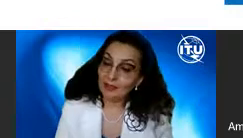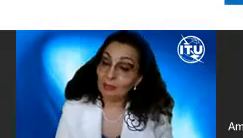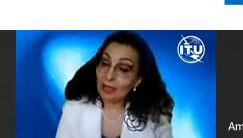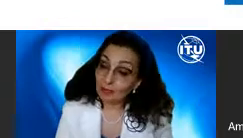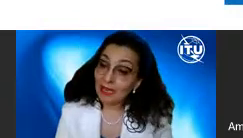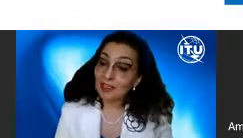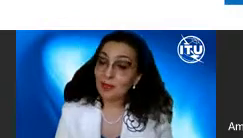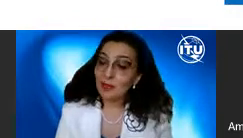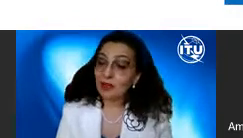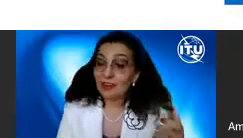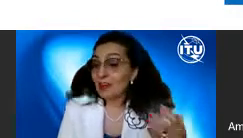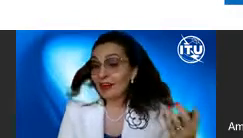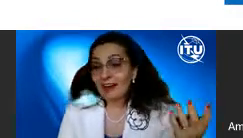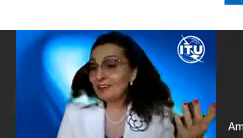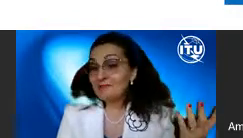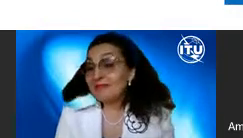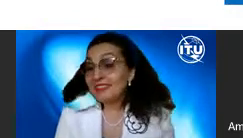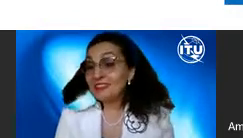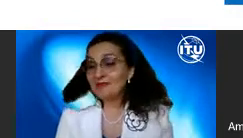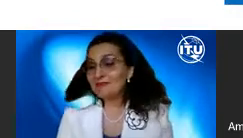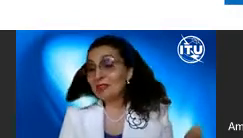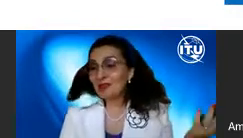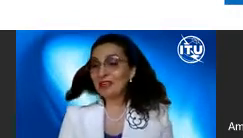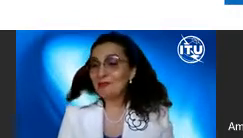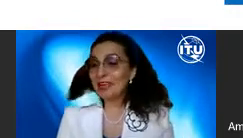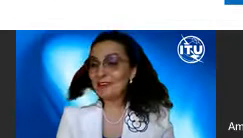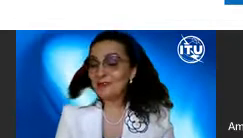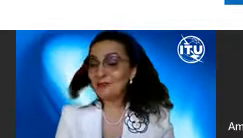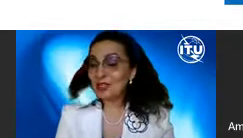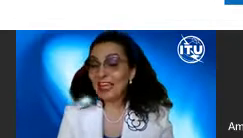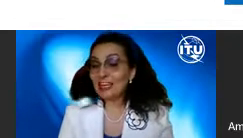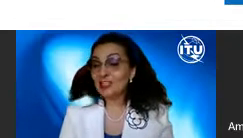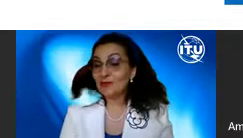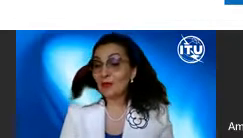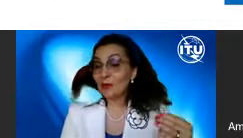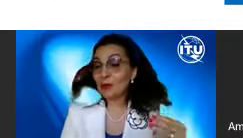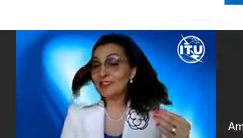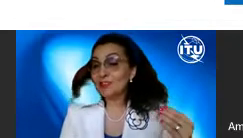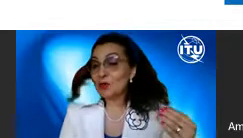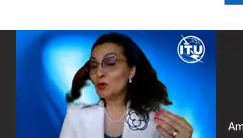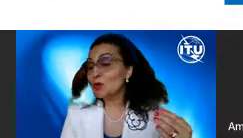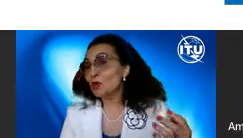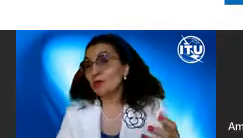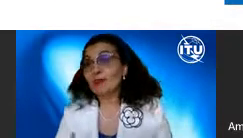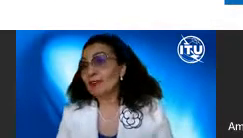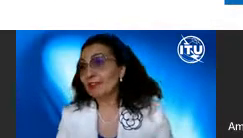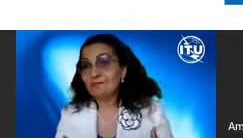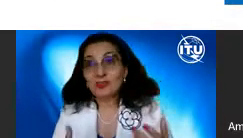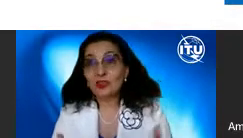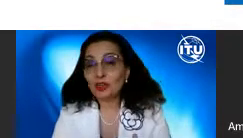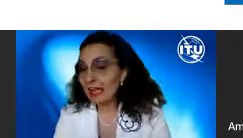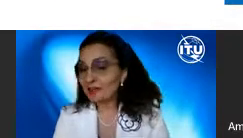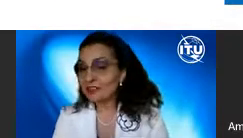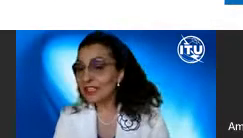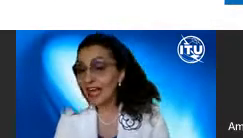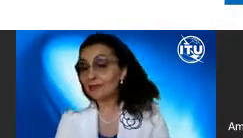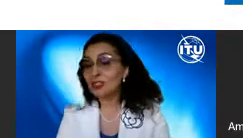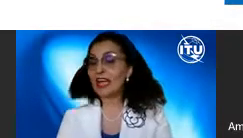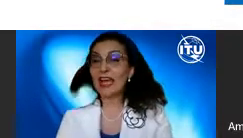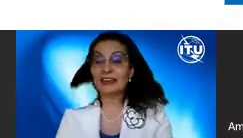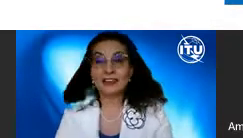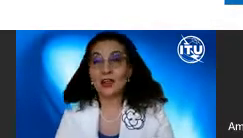by blind people, are normal way of communication for a person who do not have